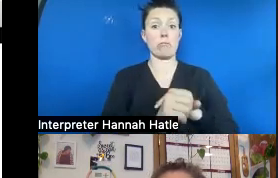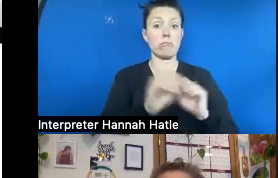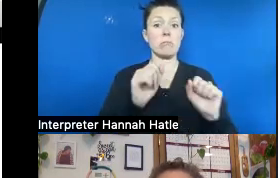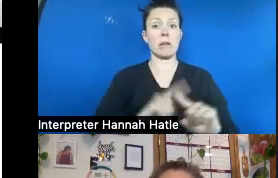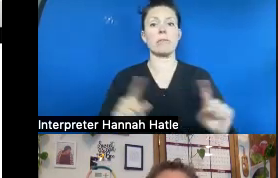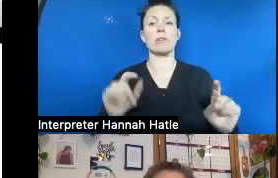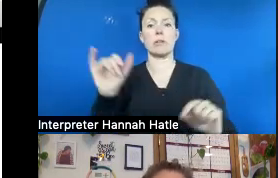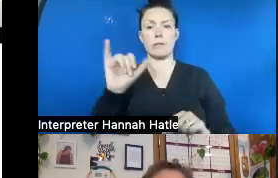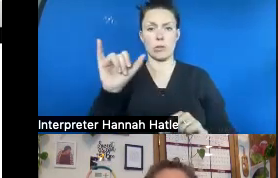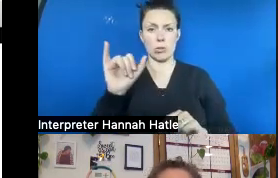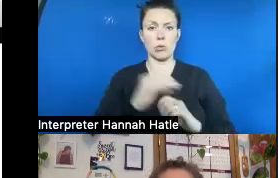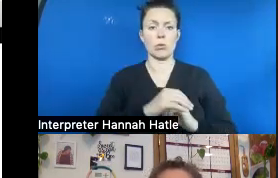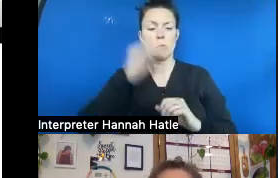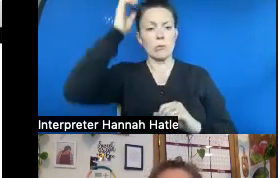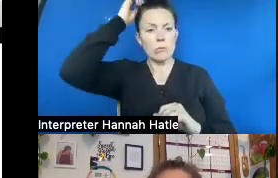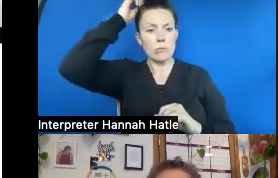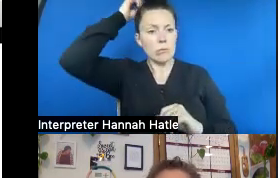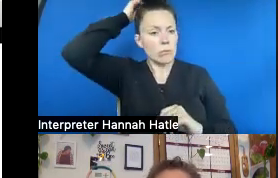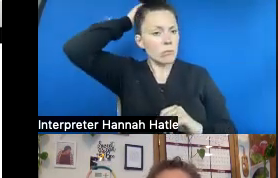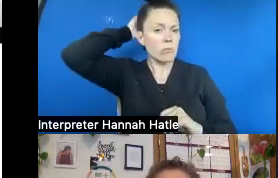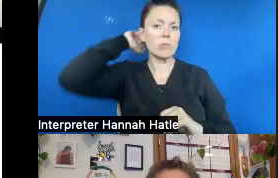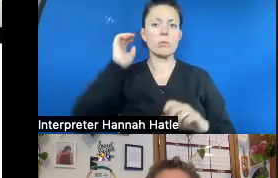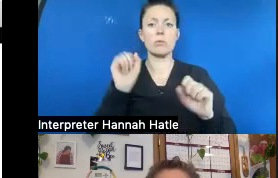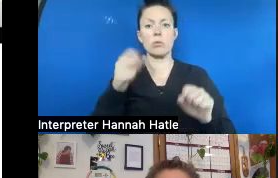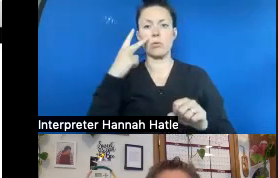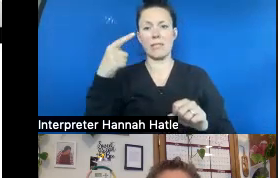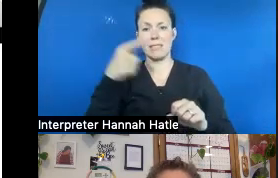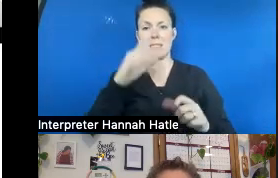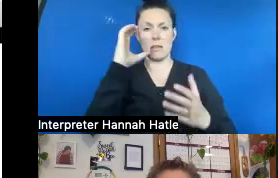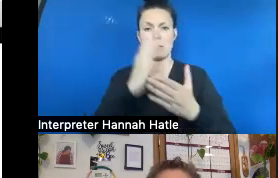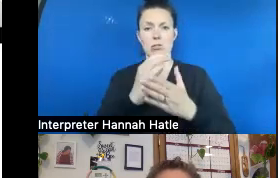And so, as you can see on this little graphic,